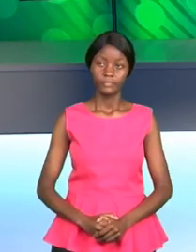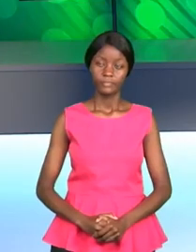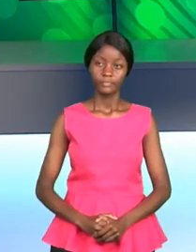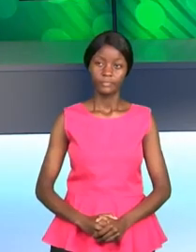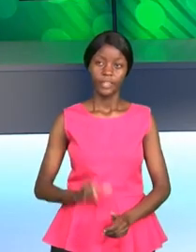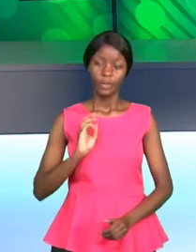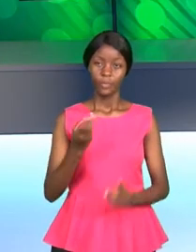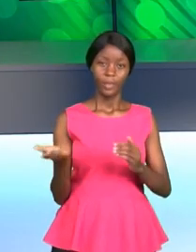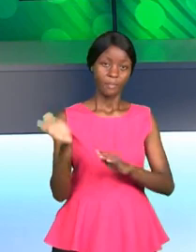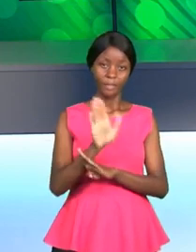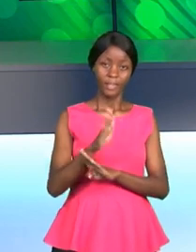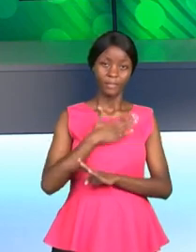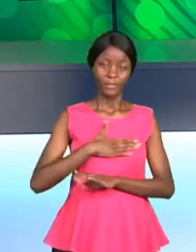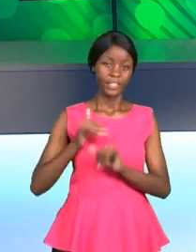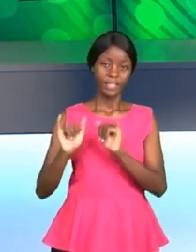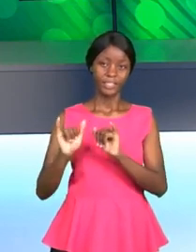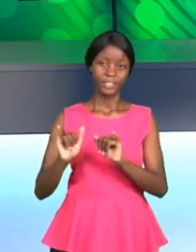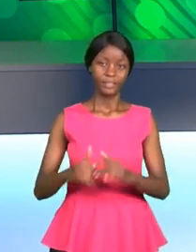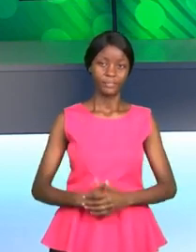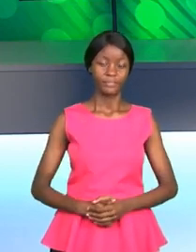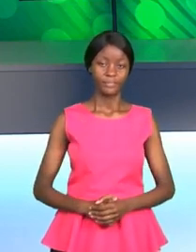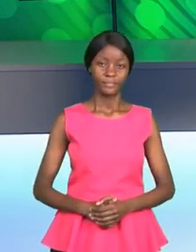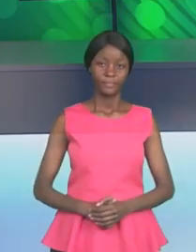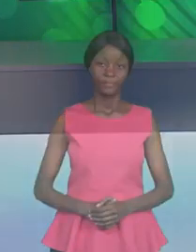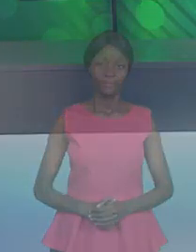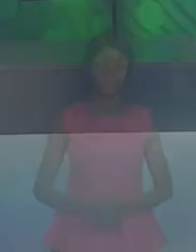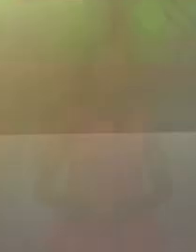We'll be right back. Don't touch that dial. Keep it switched.